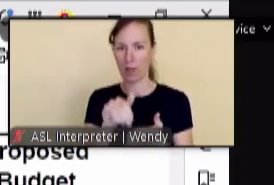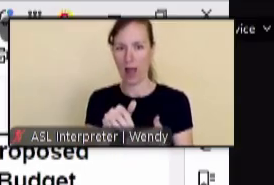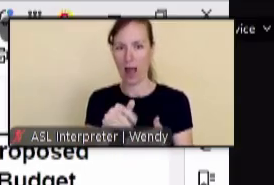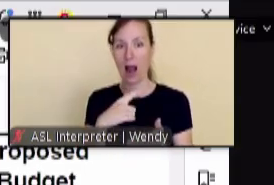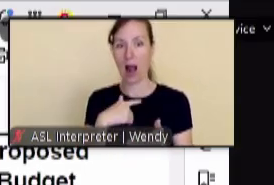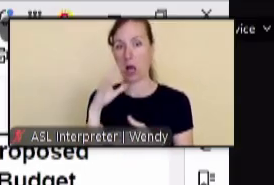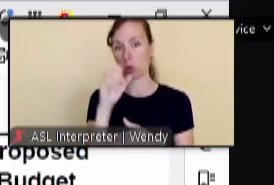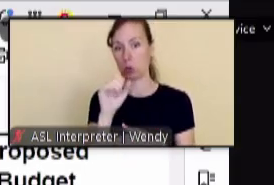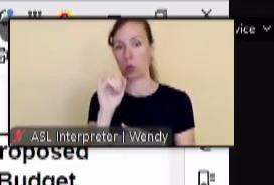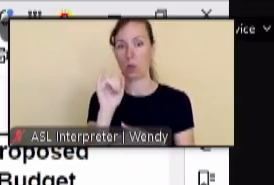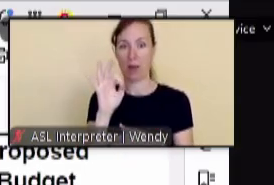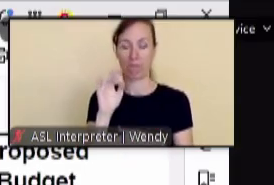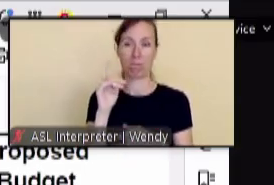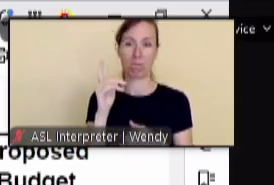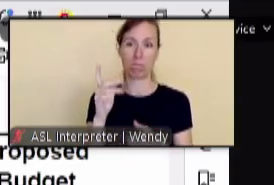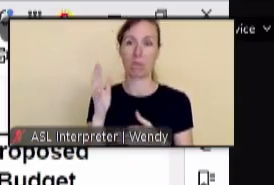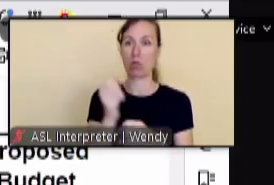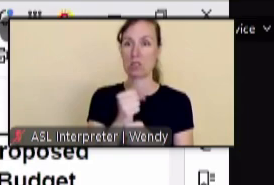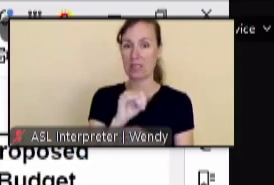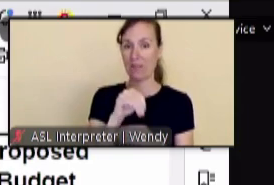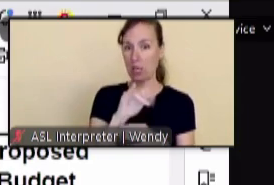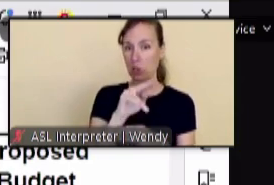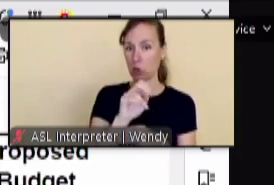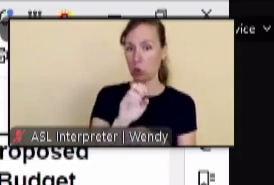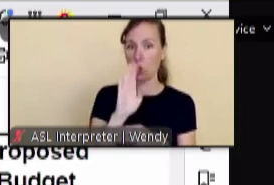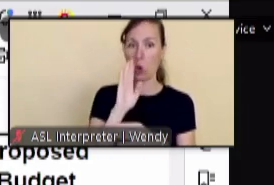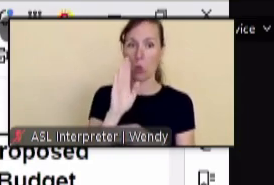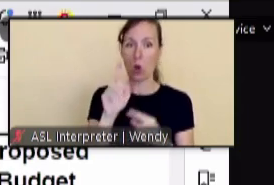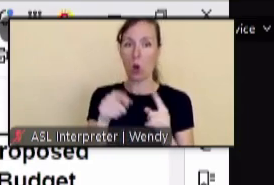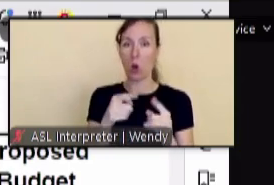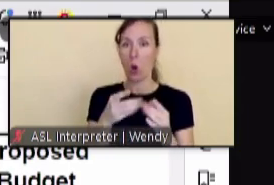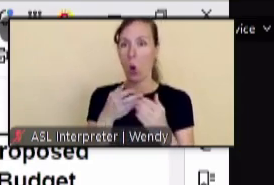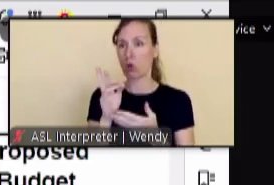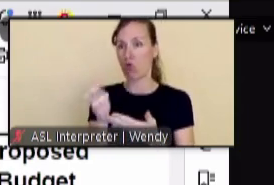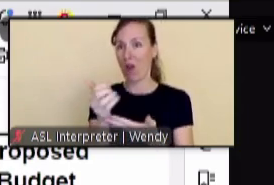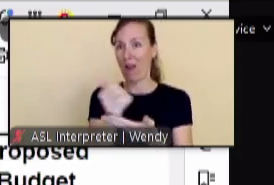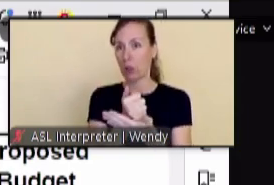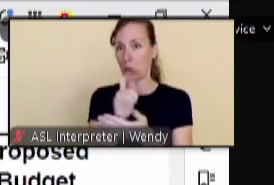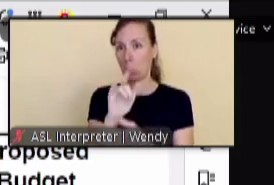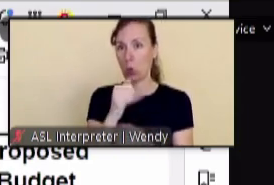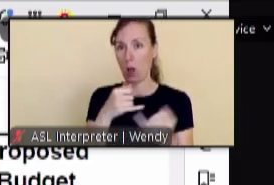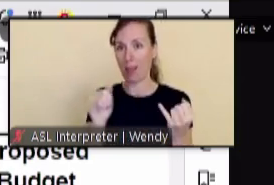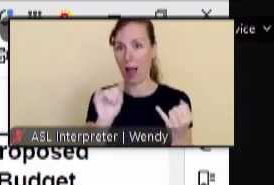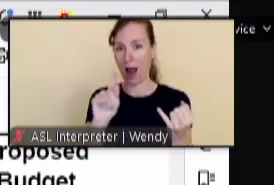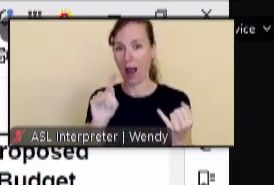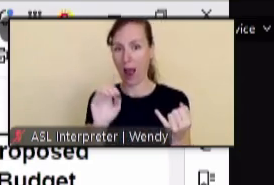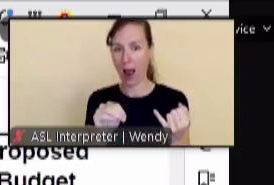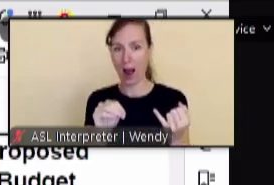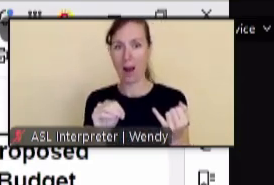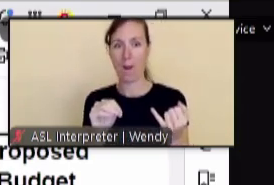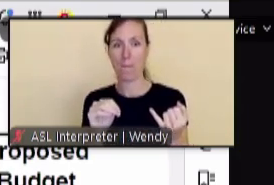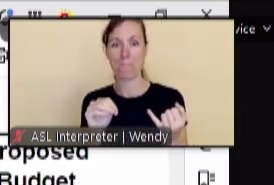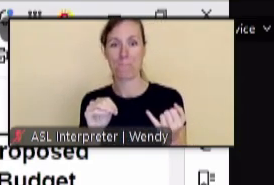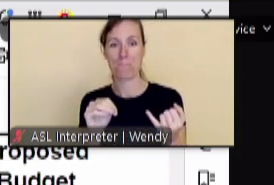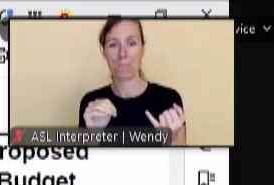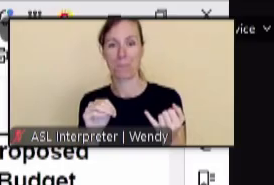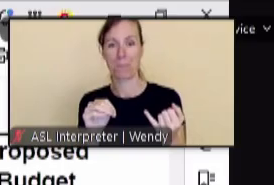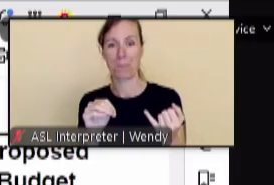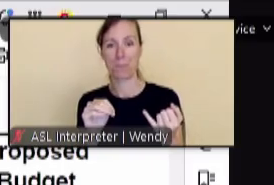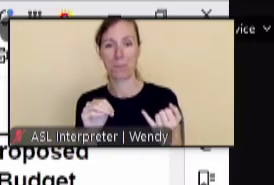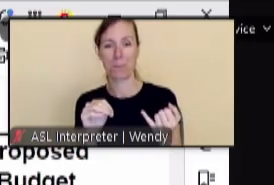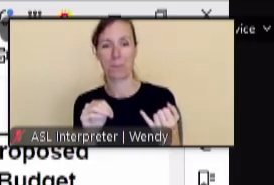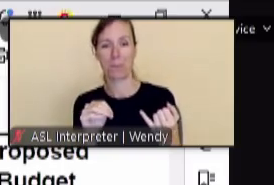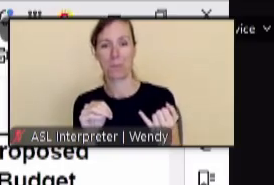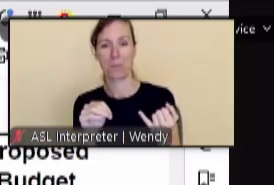in June. Exactly how that will look in the budget document or in the audit, I don't know, but I believe it'll